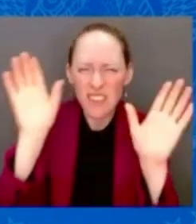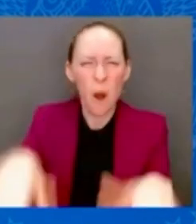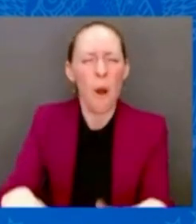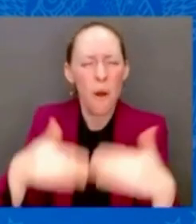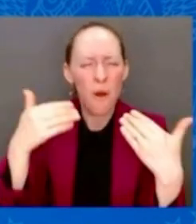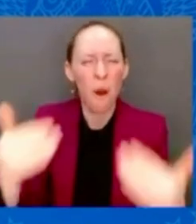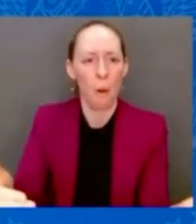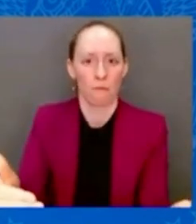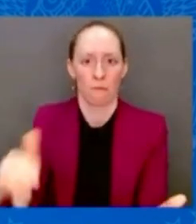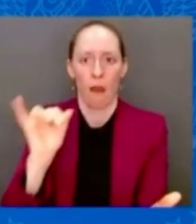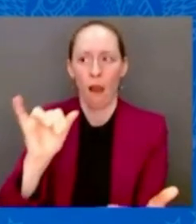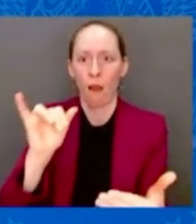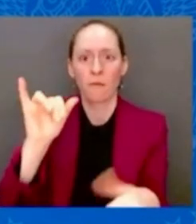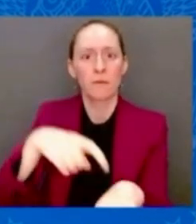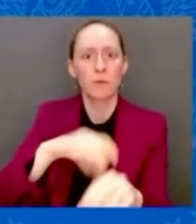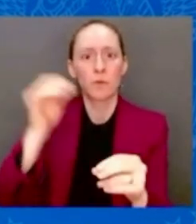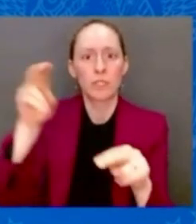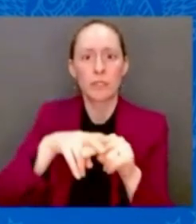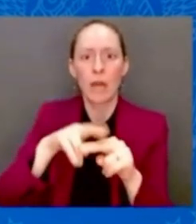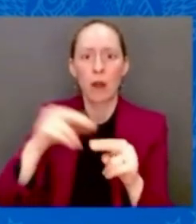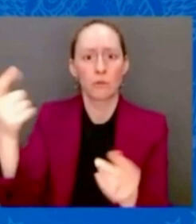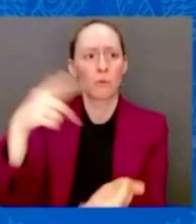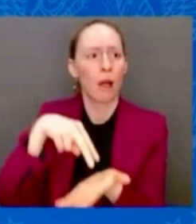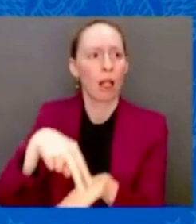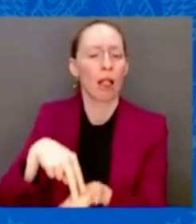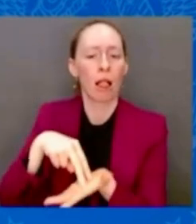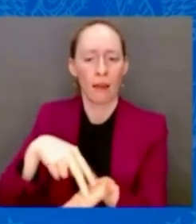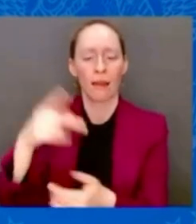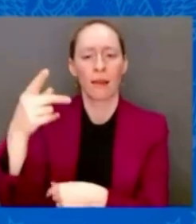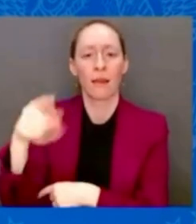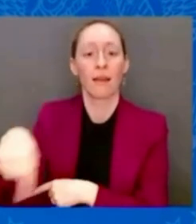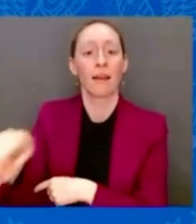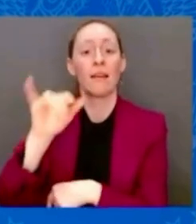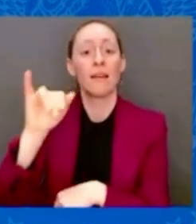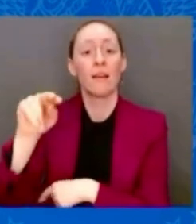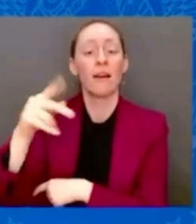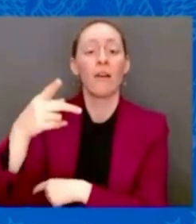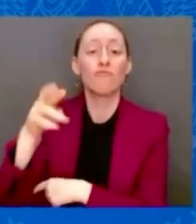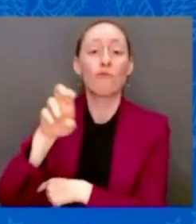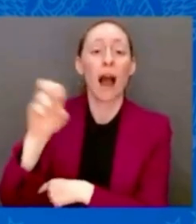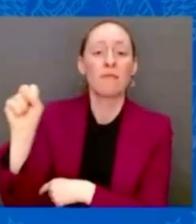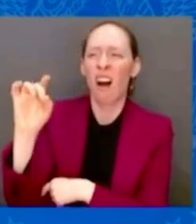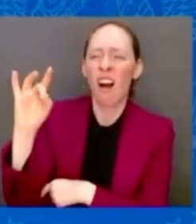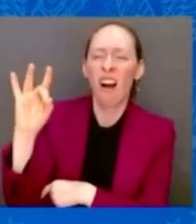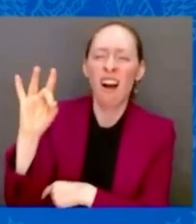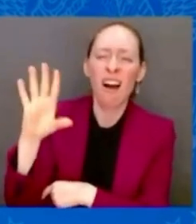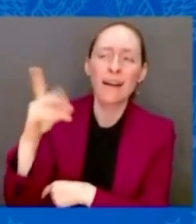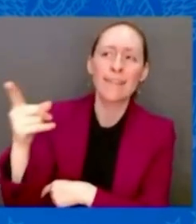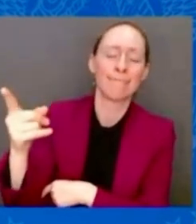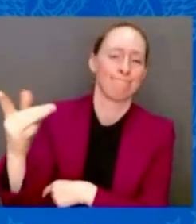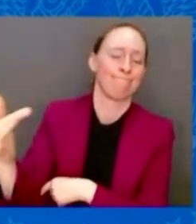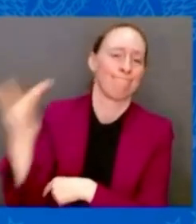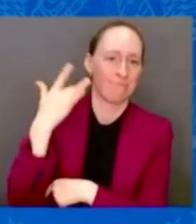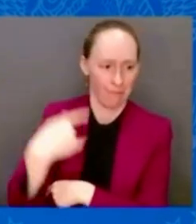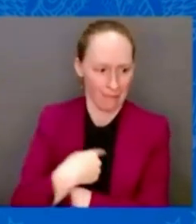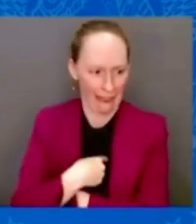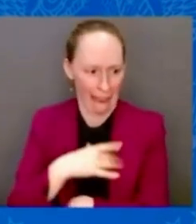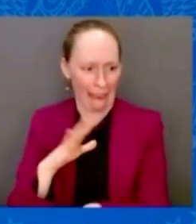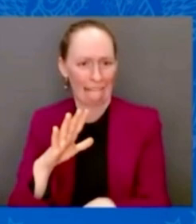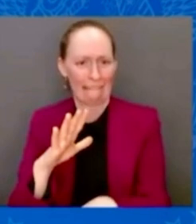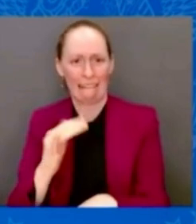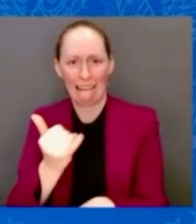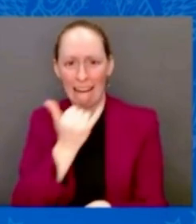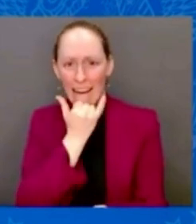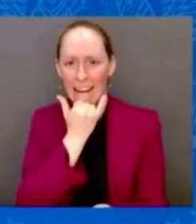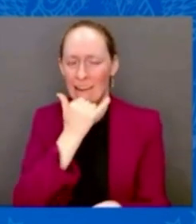there. Folks, look, I want to thank your president, Eddie Kelly. He's been a friend of mine a long, long time. A lot